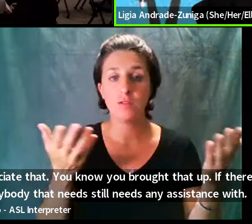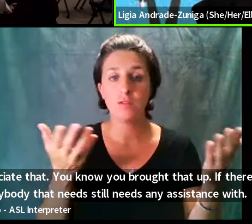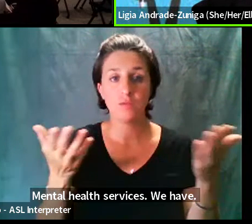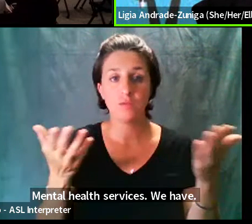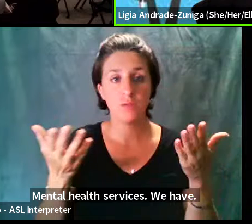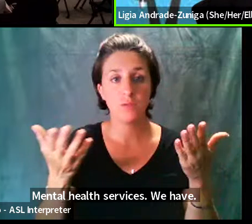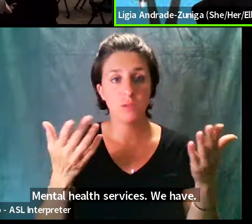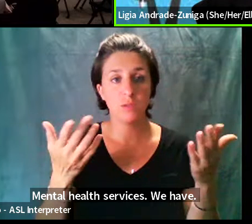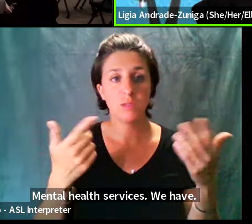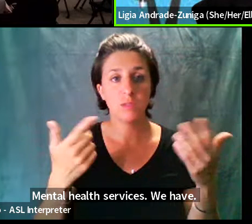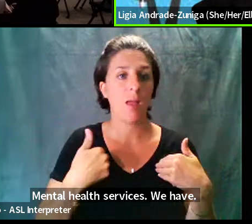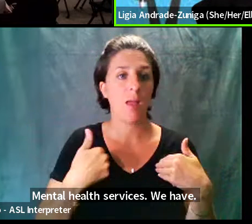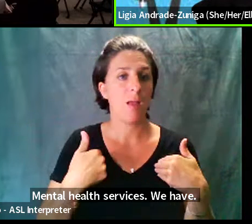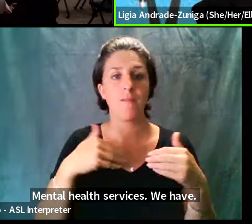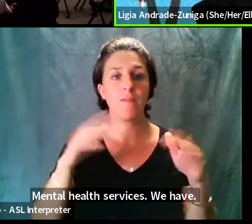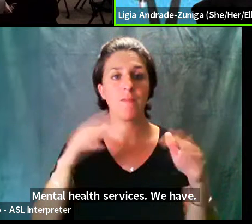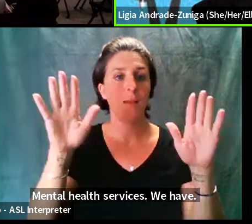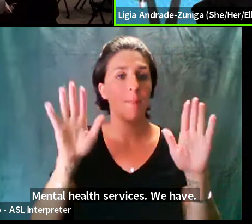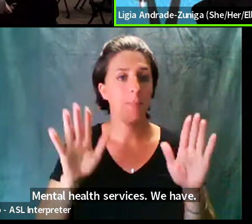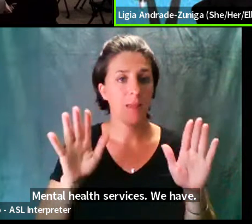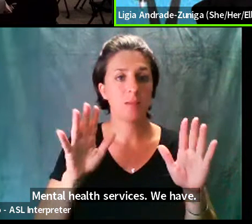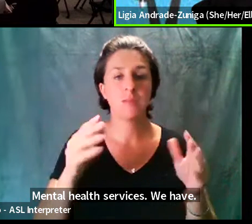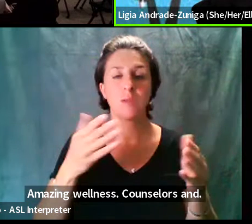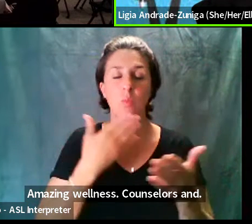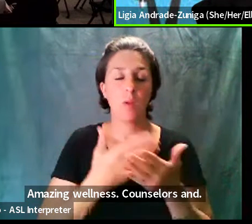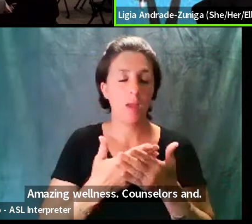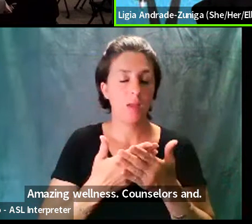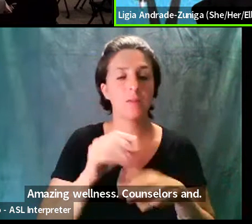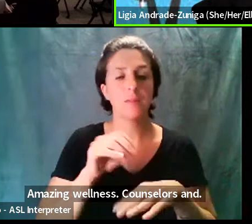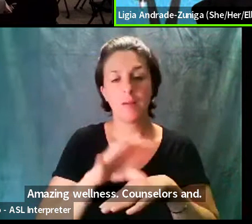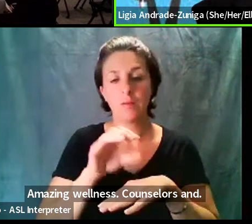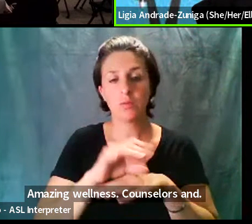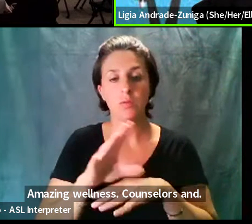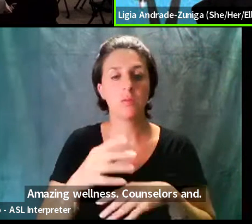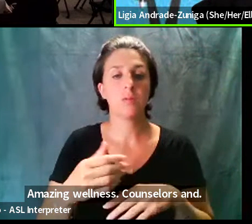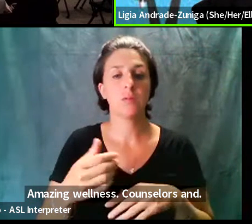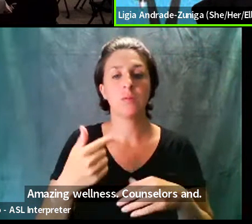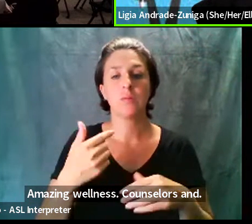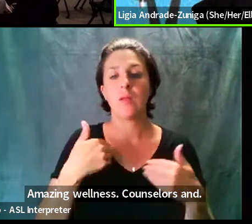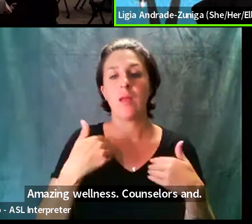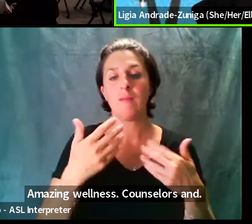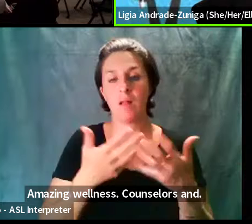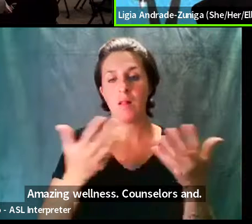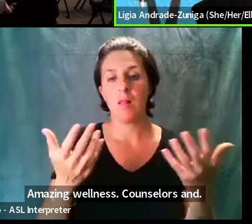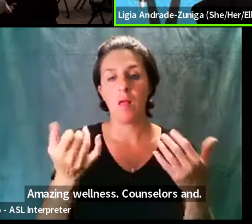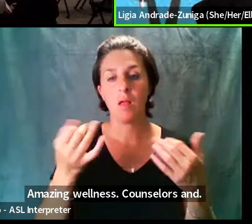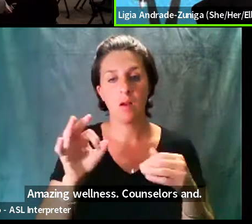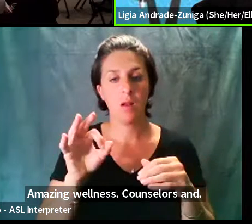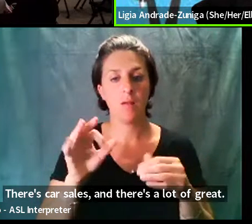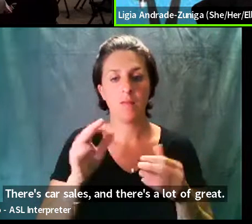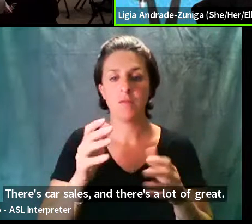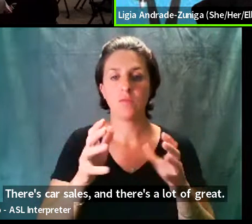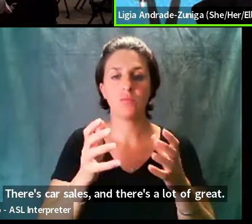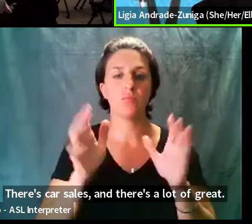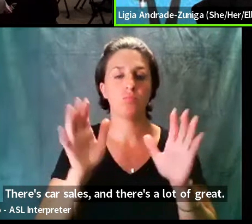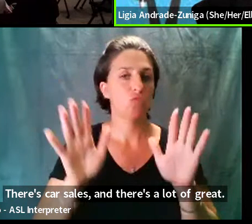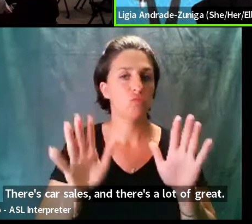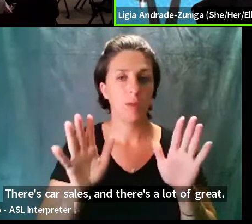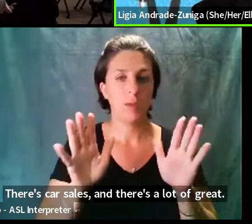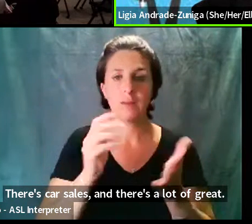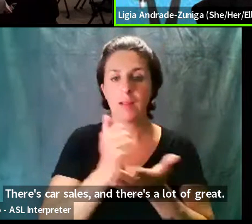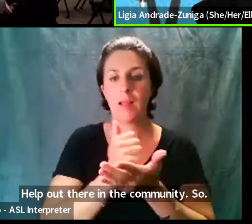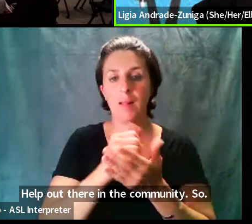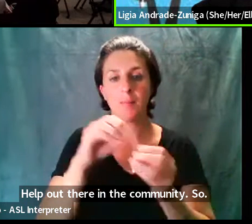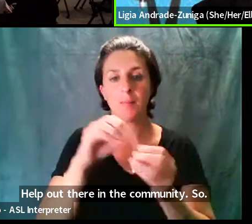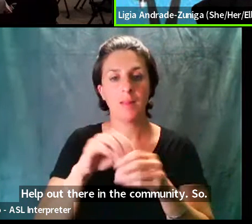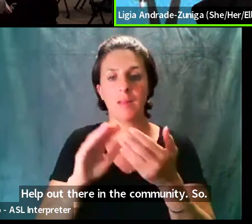counselors, and there's Cure Solace, and there's a lot of great help out there in the community. So thank